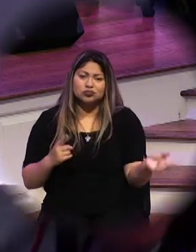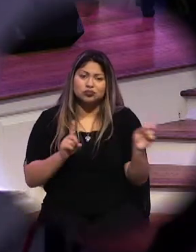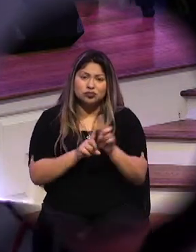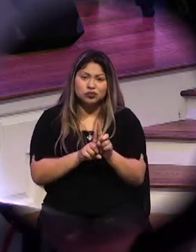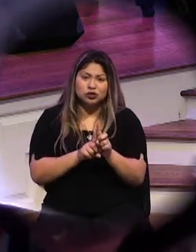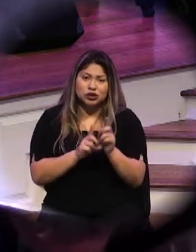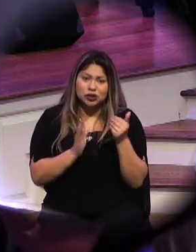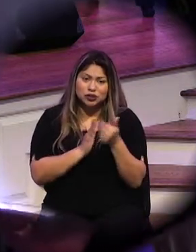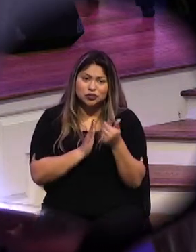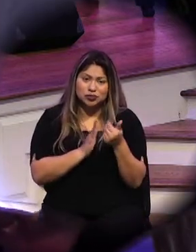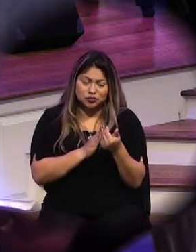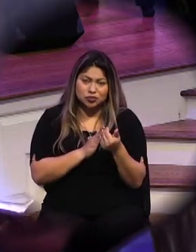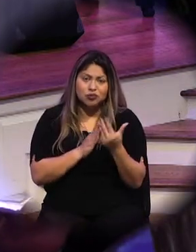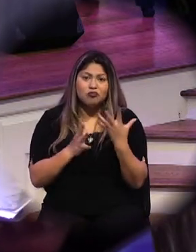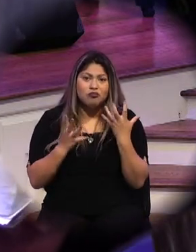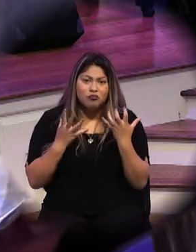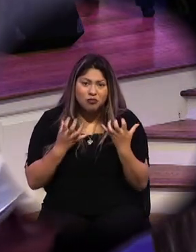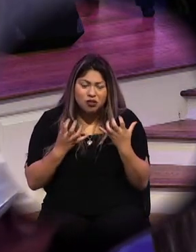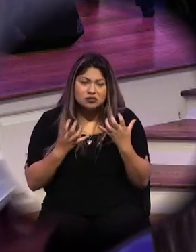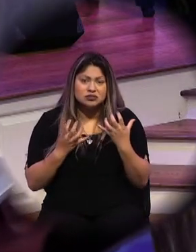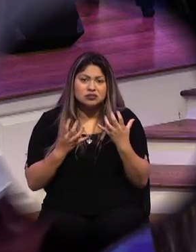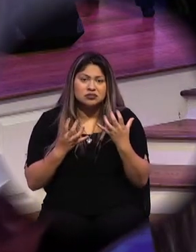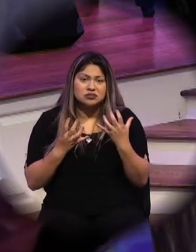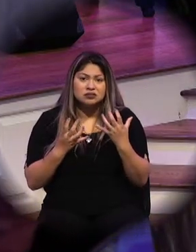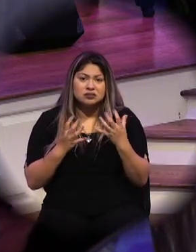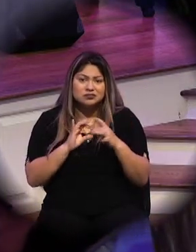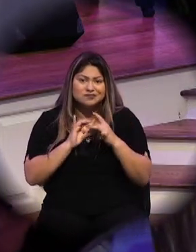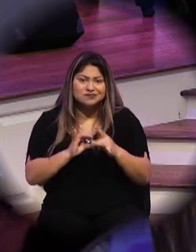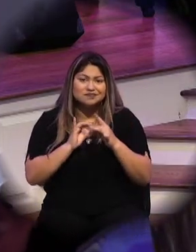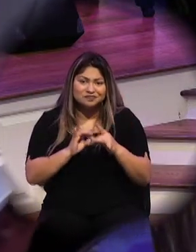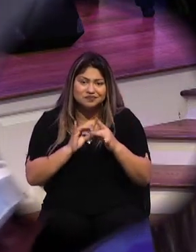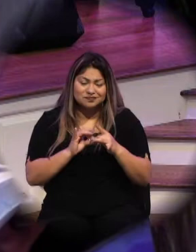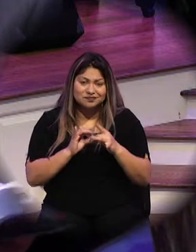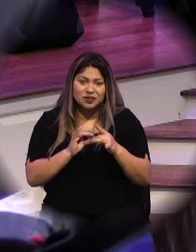to have an intimate relationship with his creation.